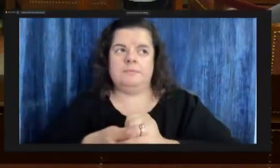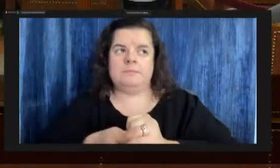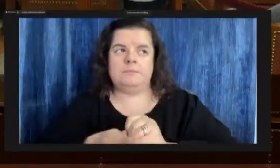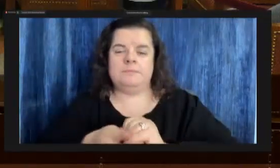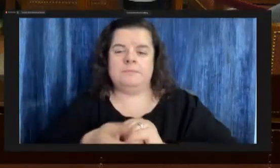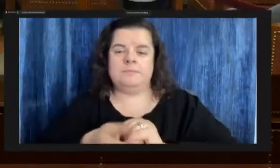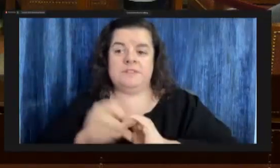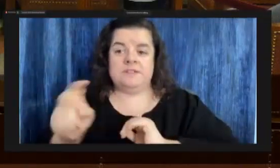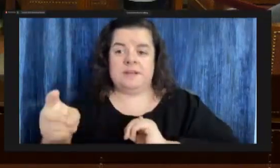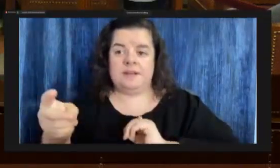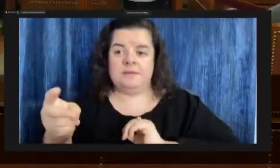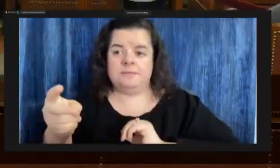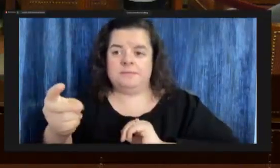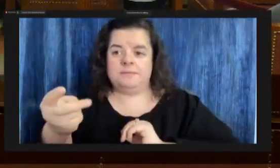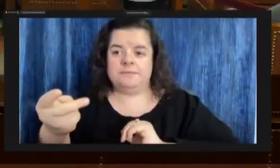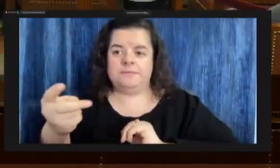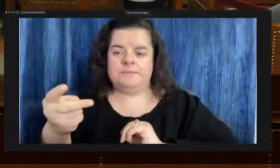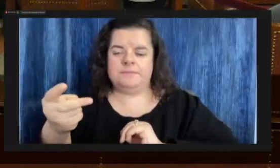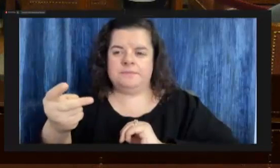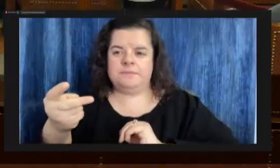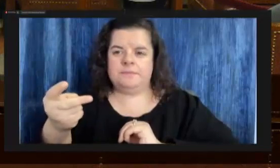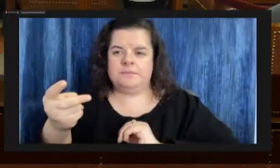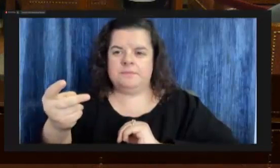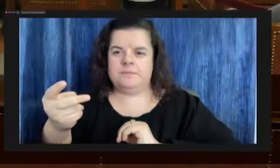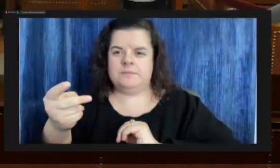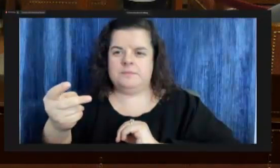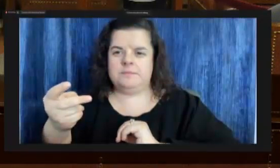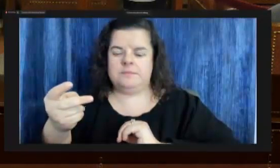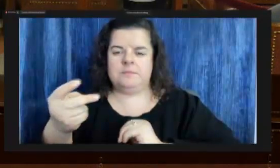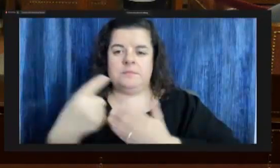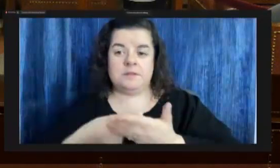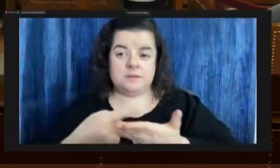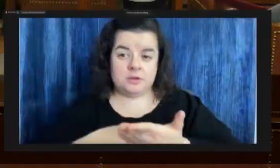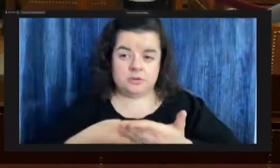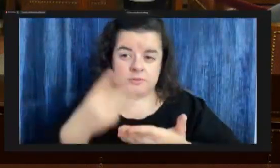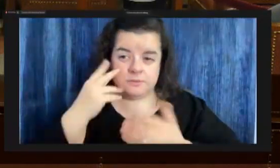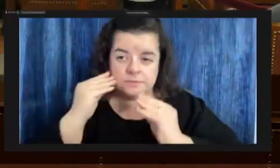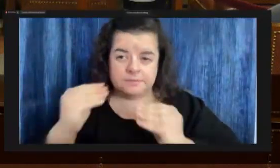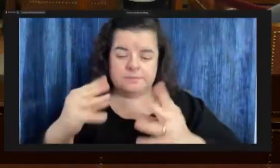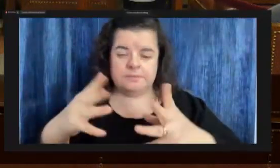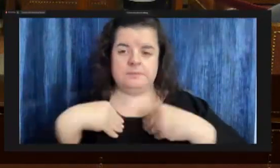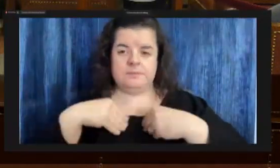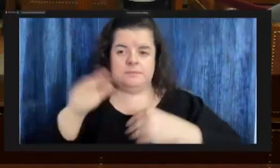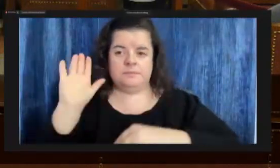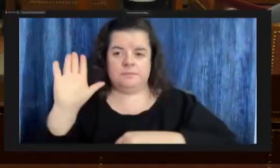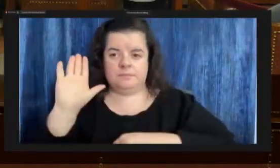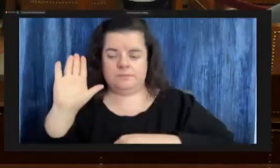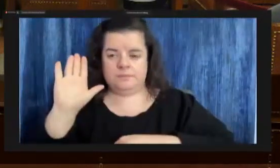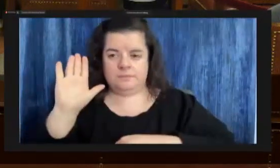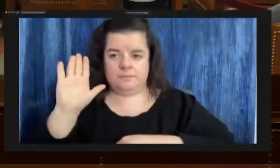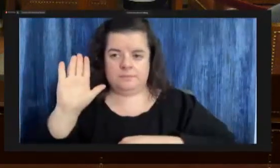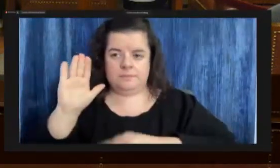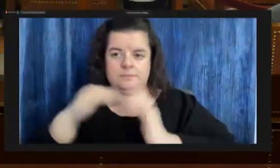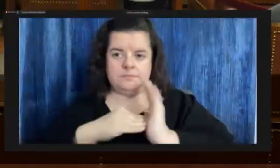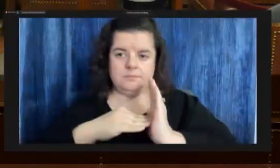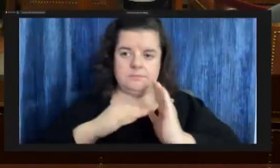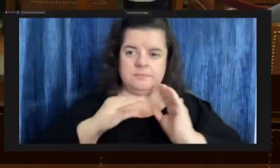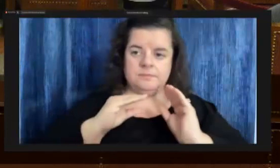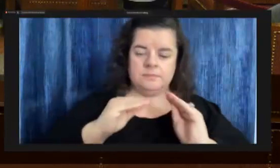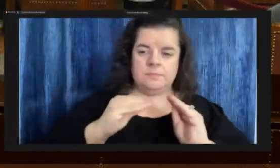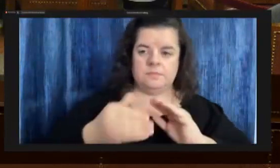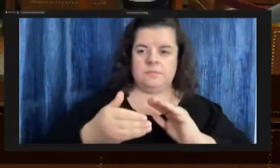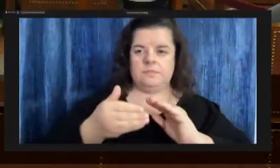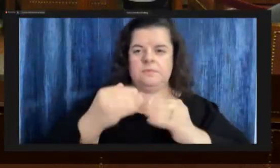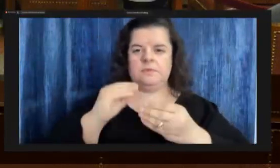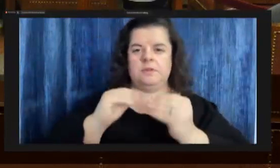Second. Any discussion? Seeing none, all those in favor say aye. Aye. Any opposed? Operating amendment number seven